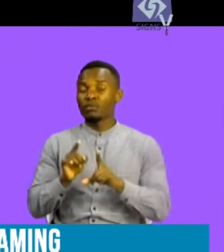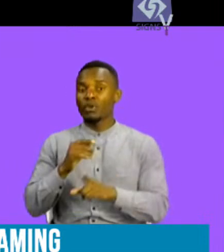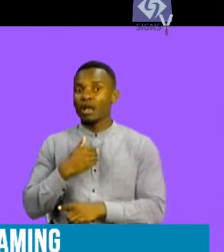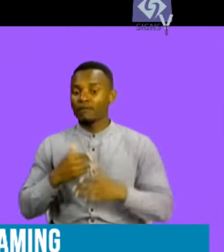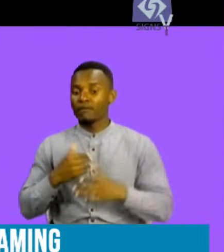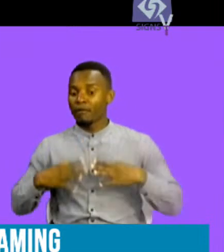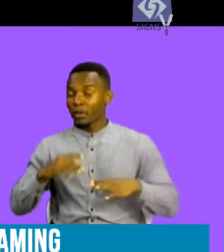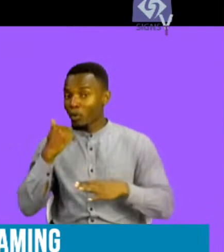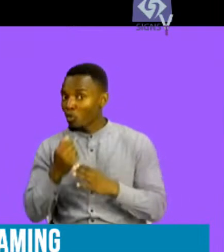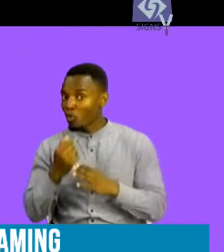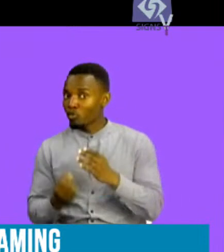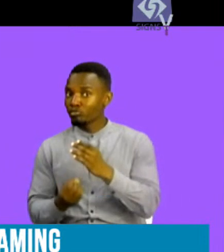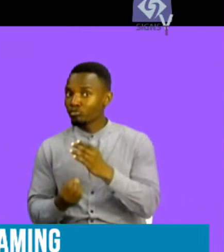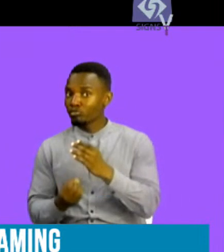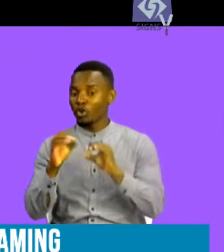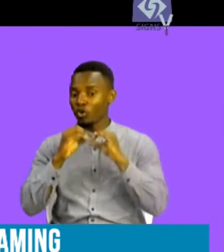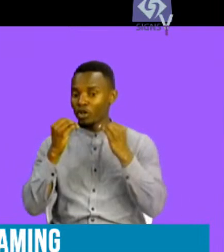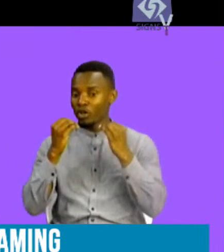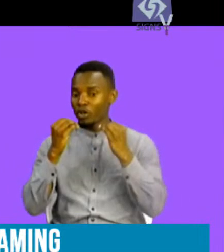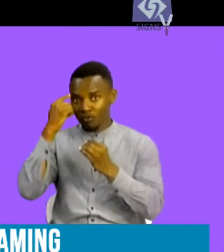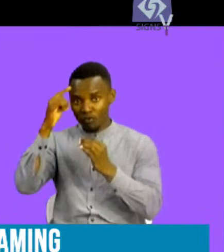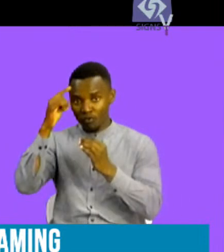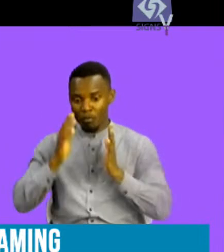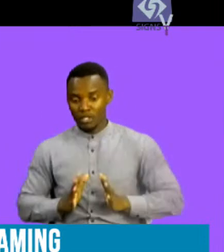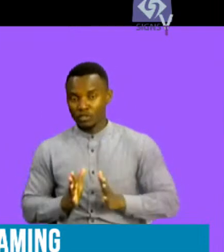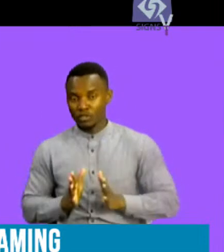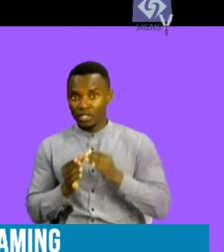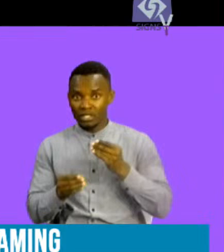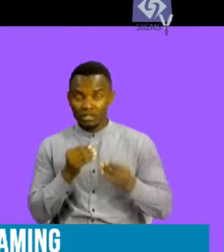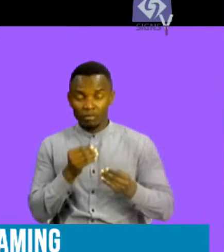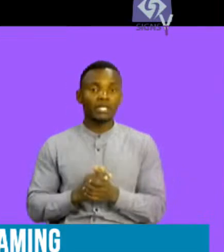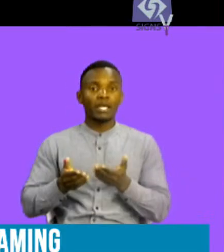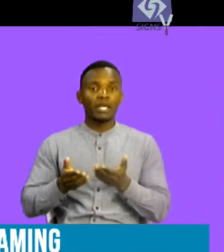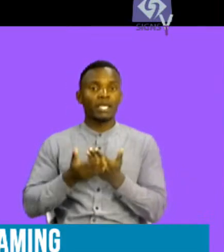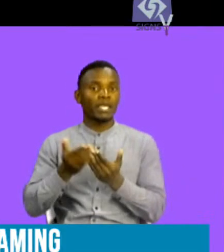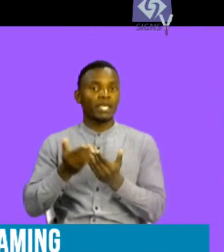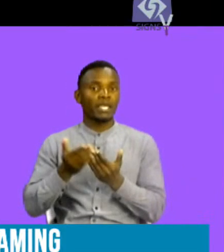organizations for persons with disabilities, because either I'm a parent or a caregiver.